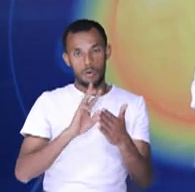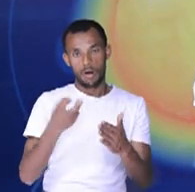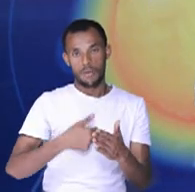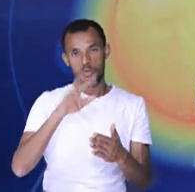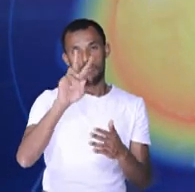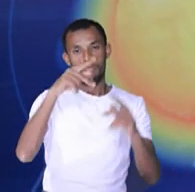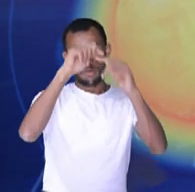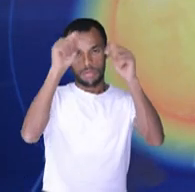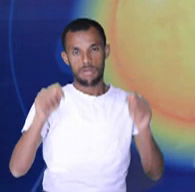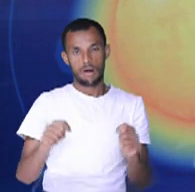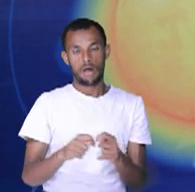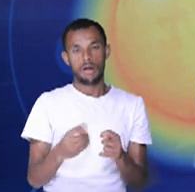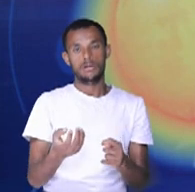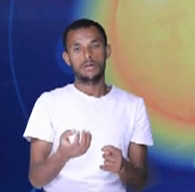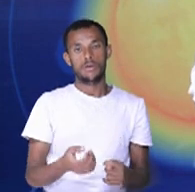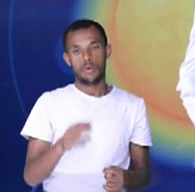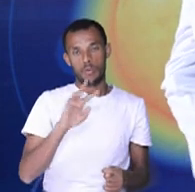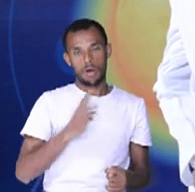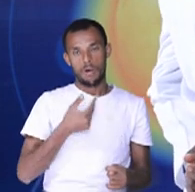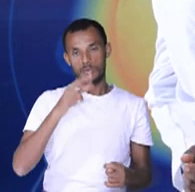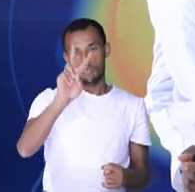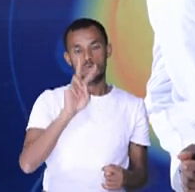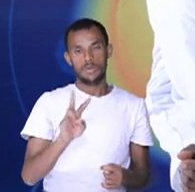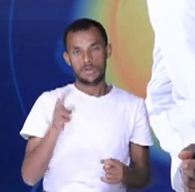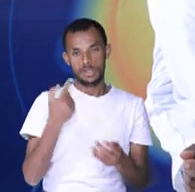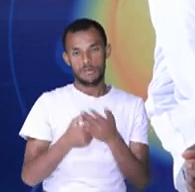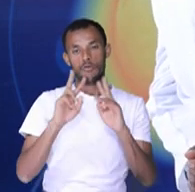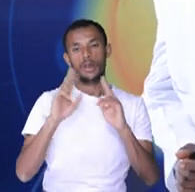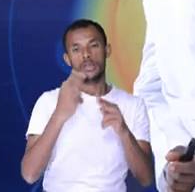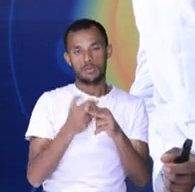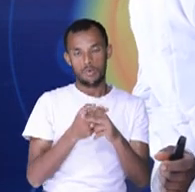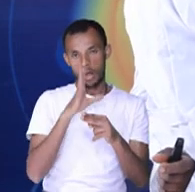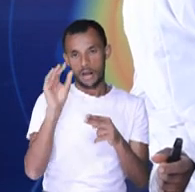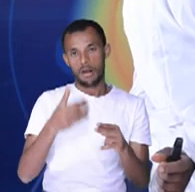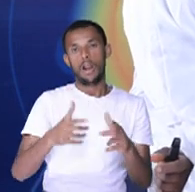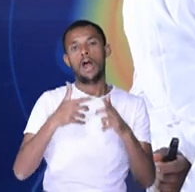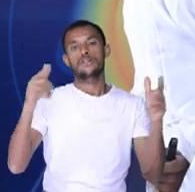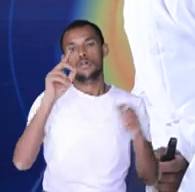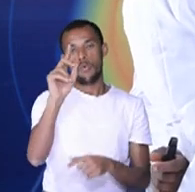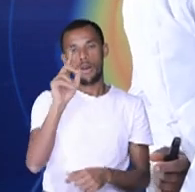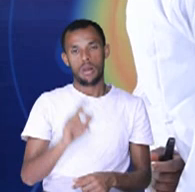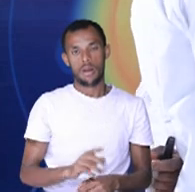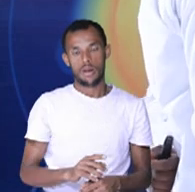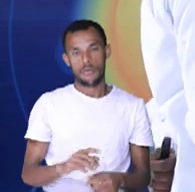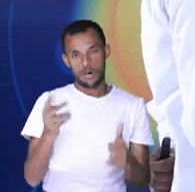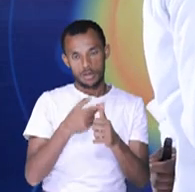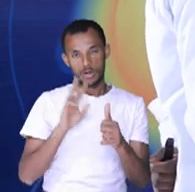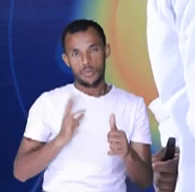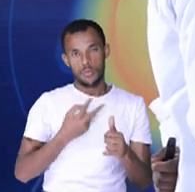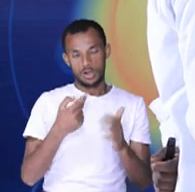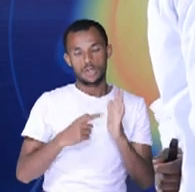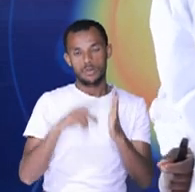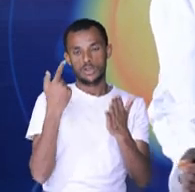have two triangles. Here we have two triangles. That is this very small triangle and the larger one. So first we have